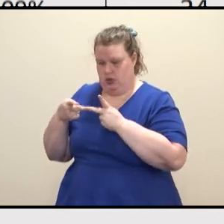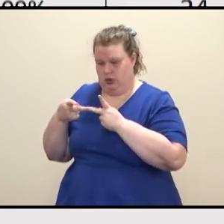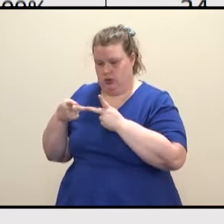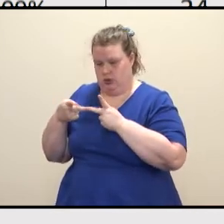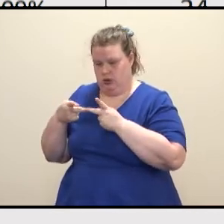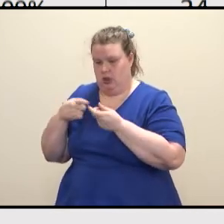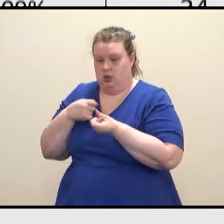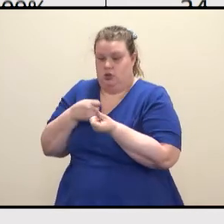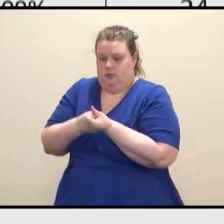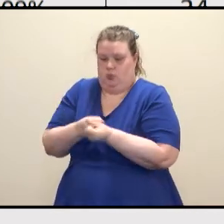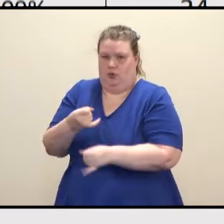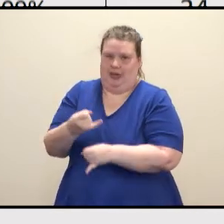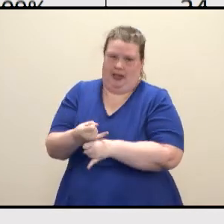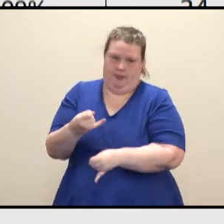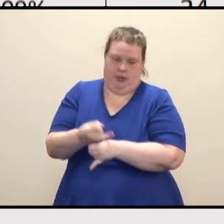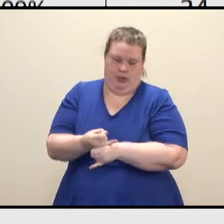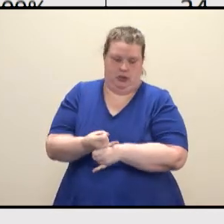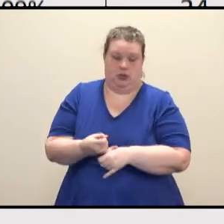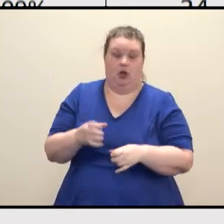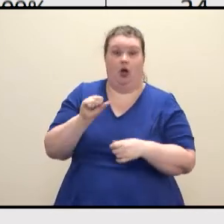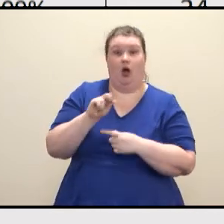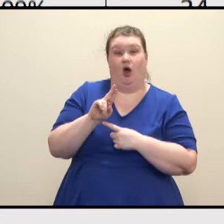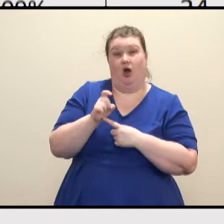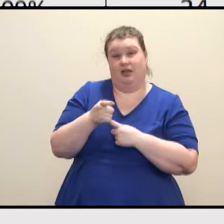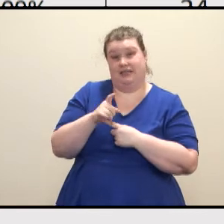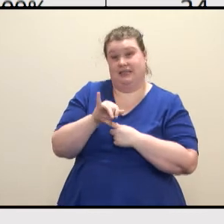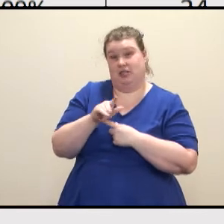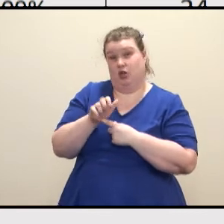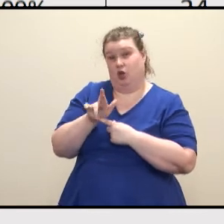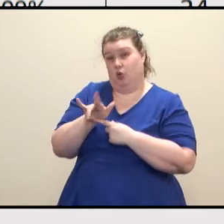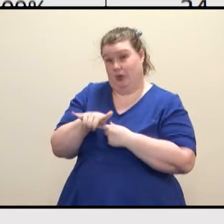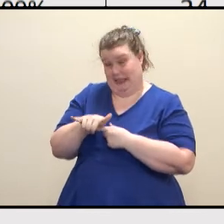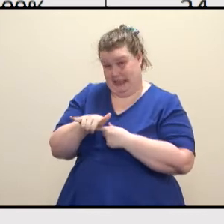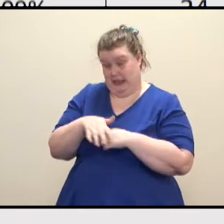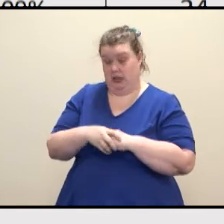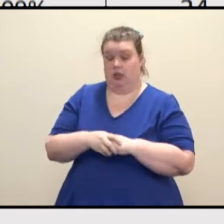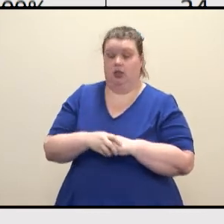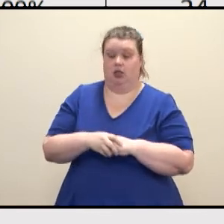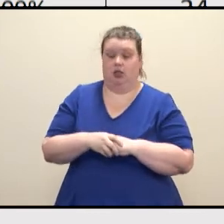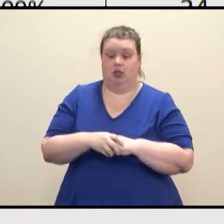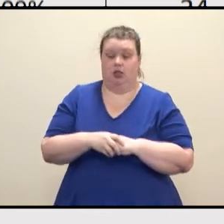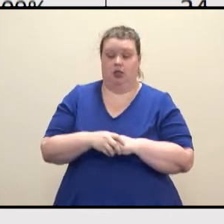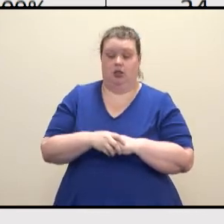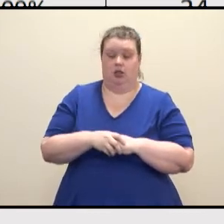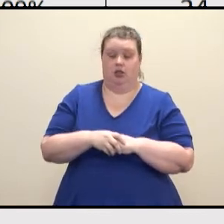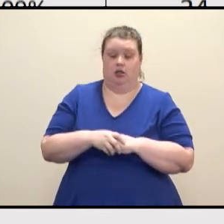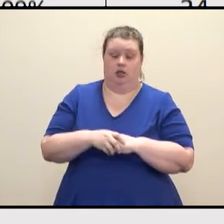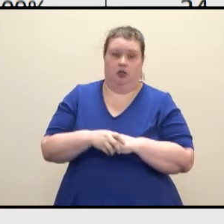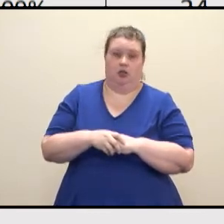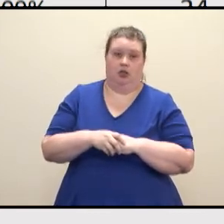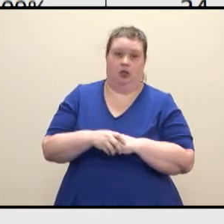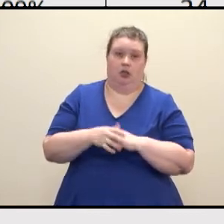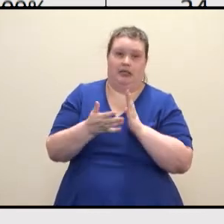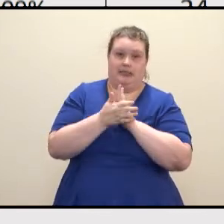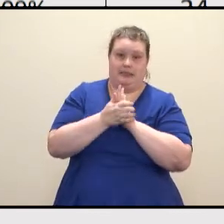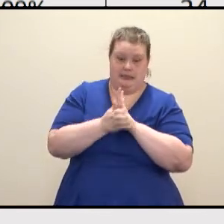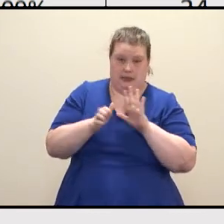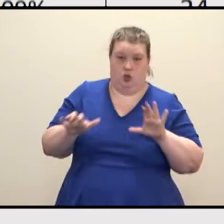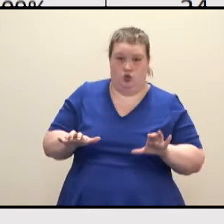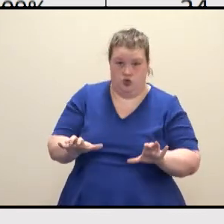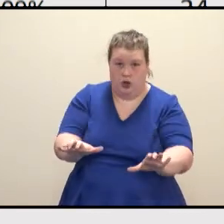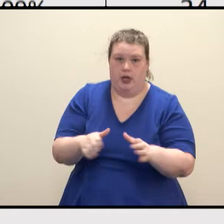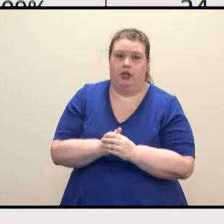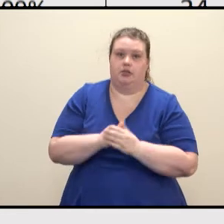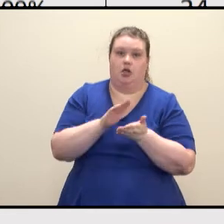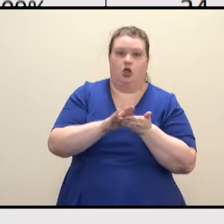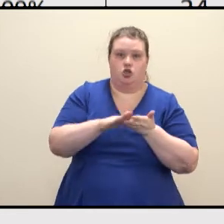support campuses, essentially. And then auxiliary is going to be your manual trades. It will also be